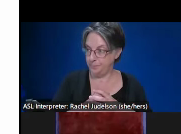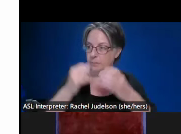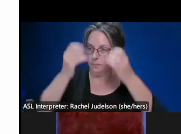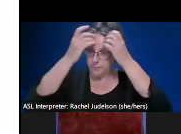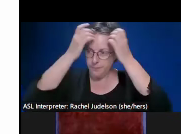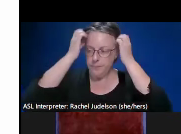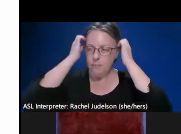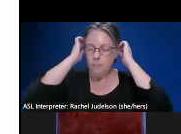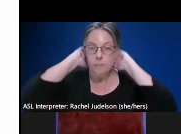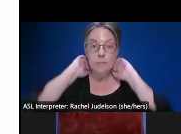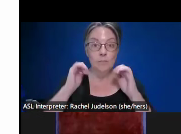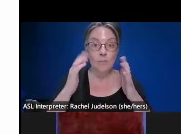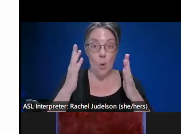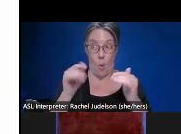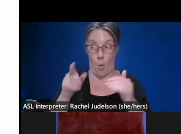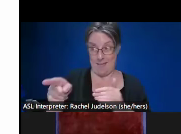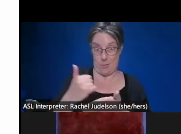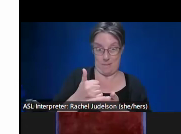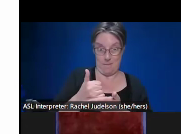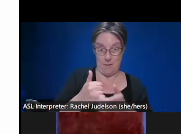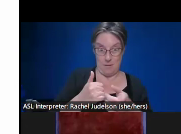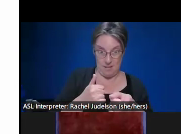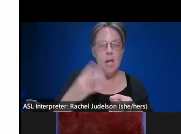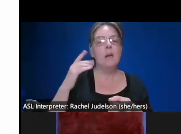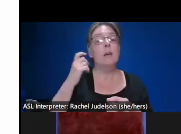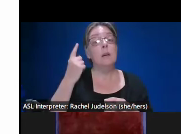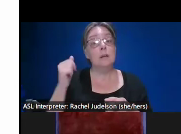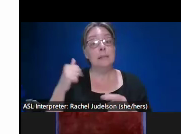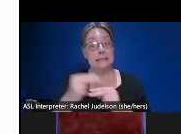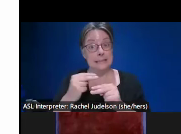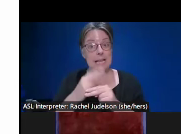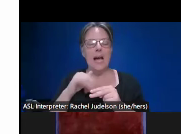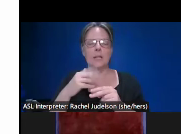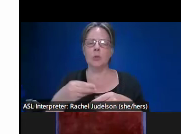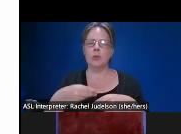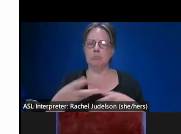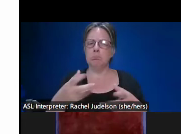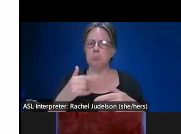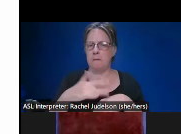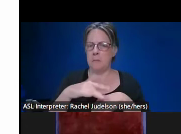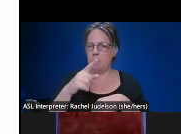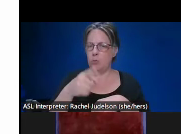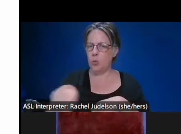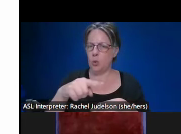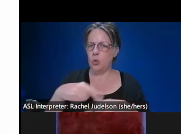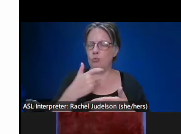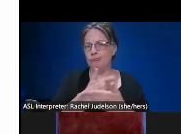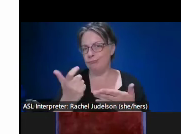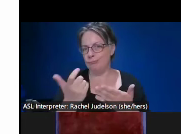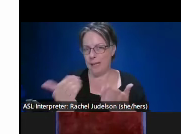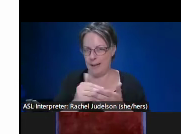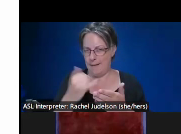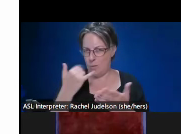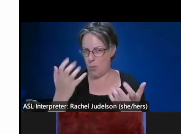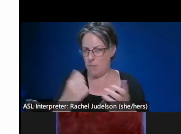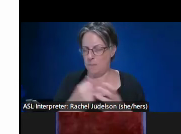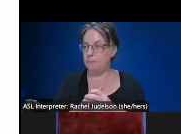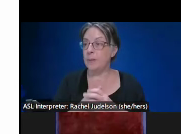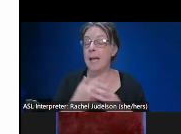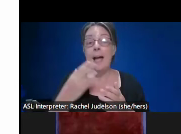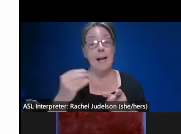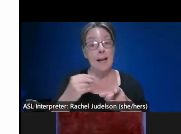Okay, so I hope that this will be helpful. We will put these slides, we'll make these slides available to you so you can look at this in the future.